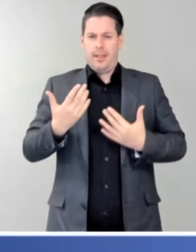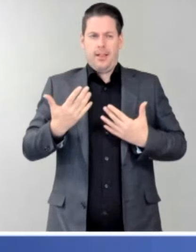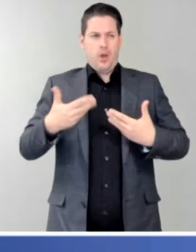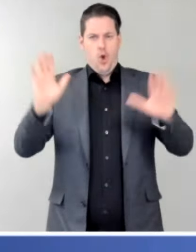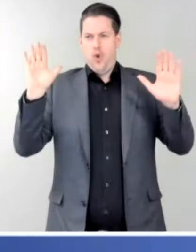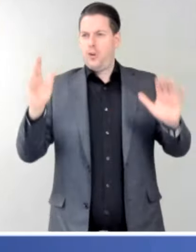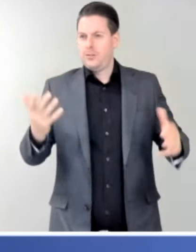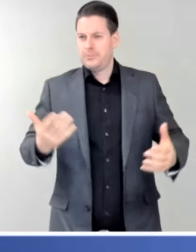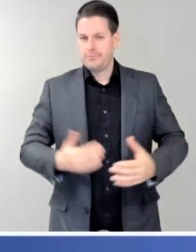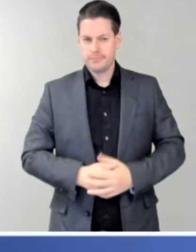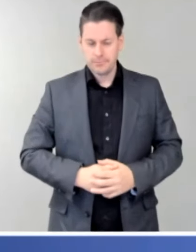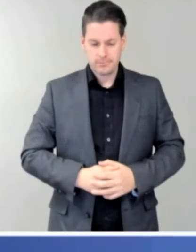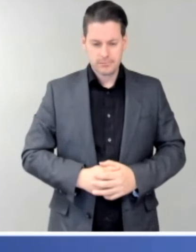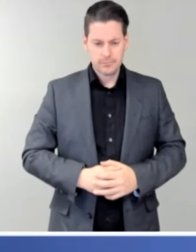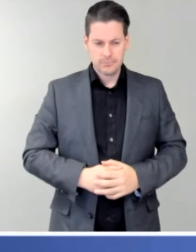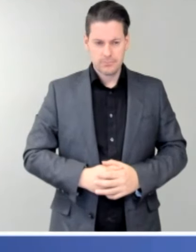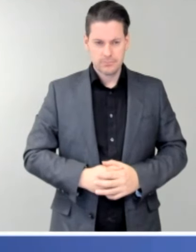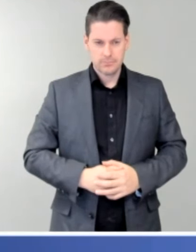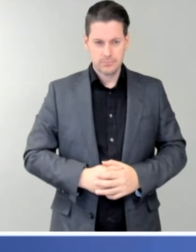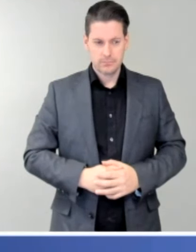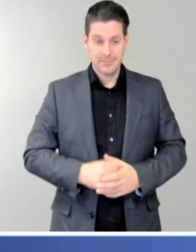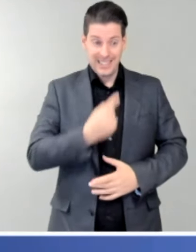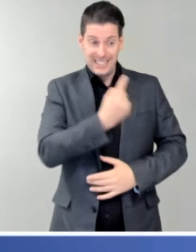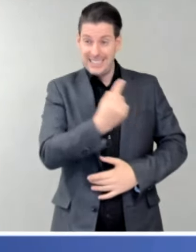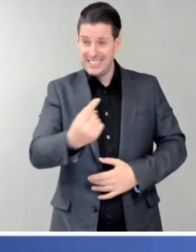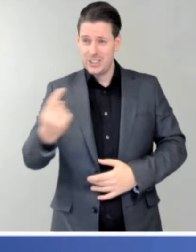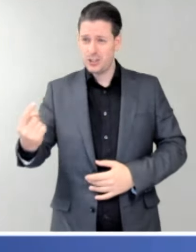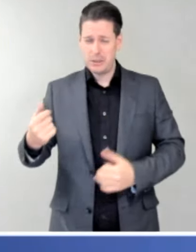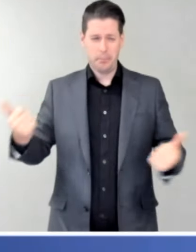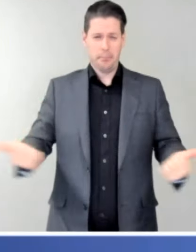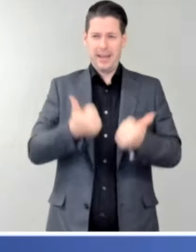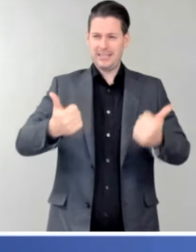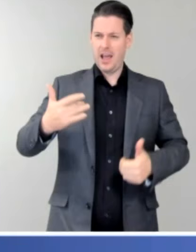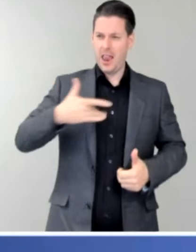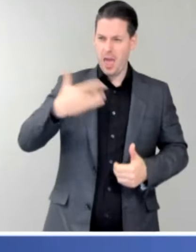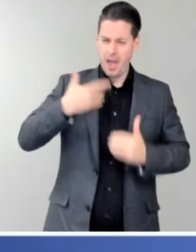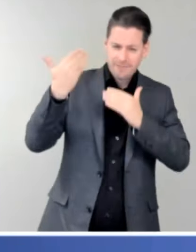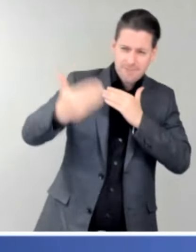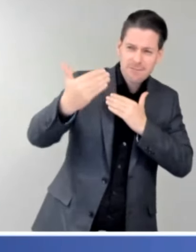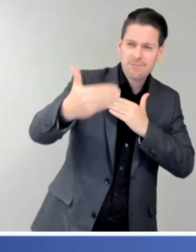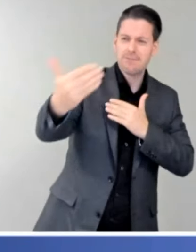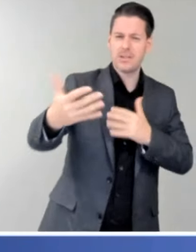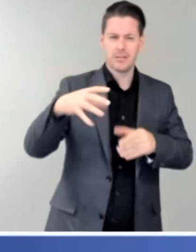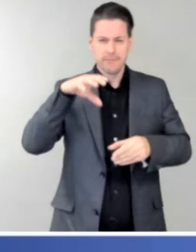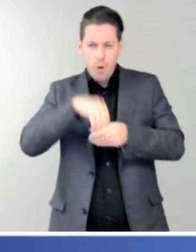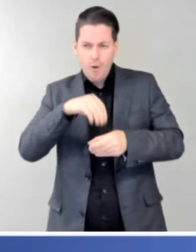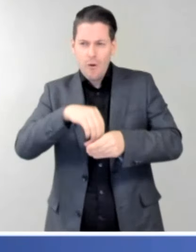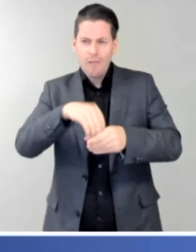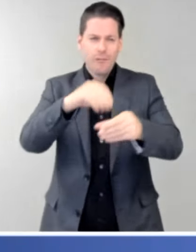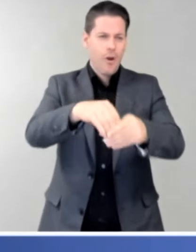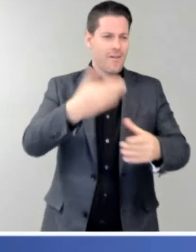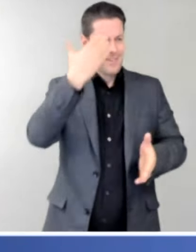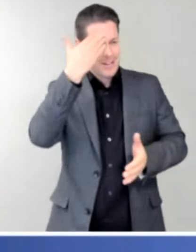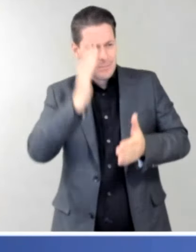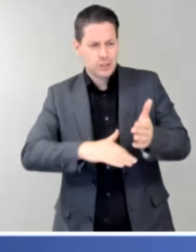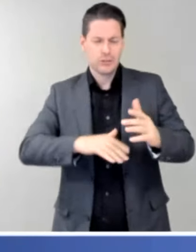Each person with more to give, more to feel, more to do. Each person with a